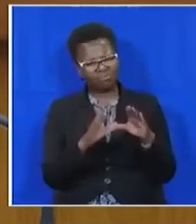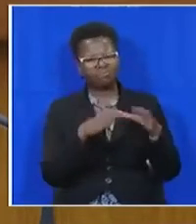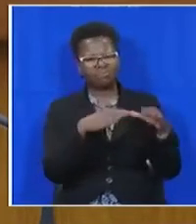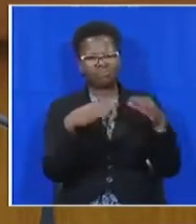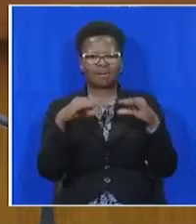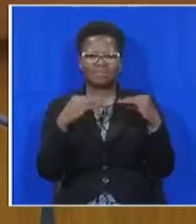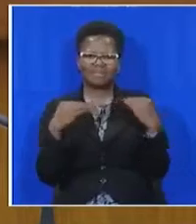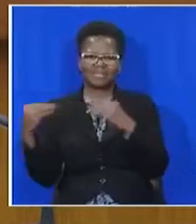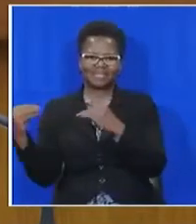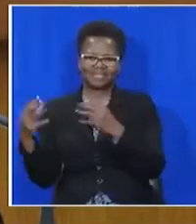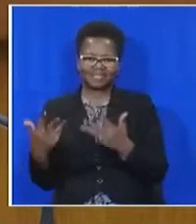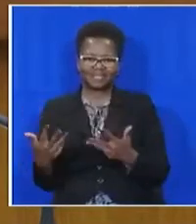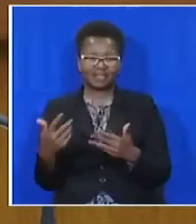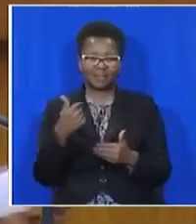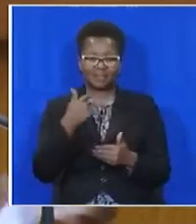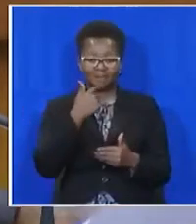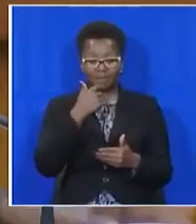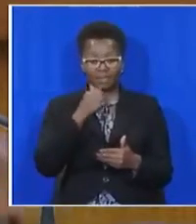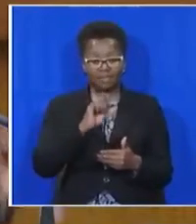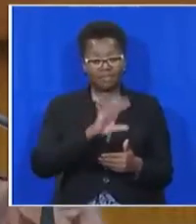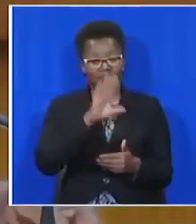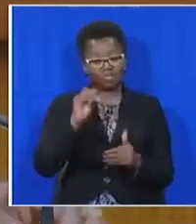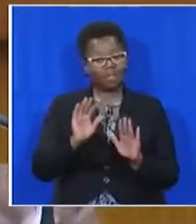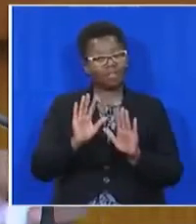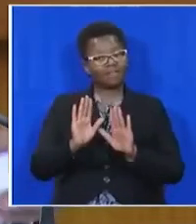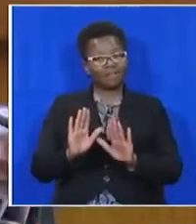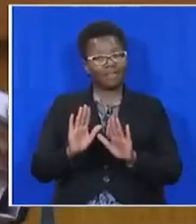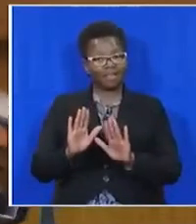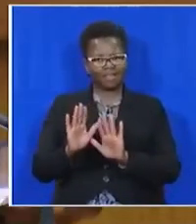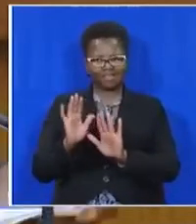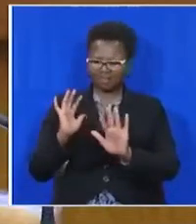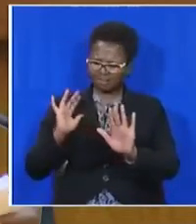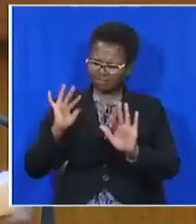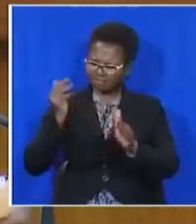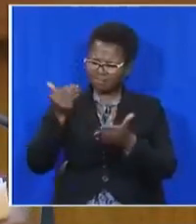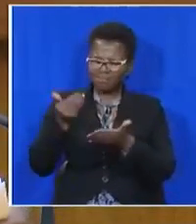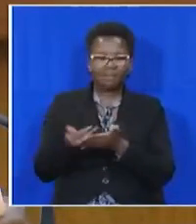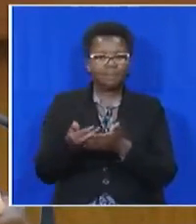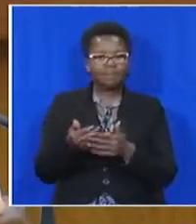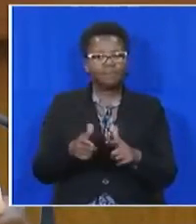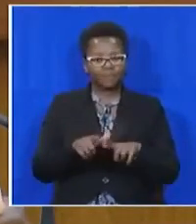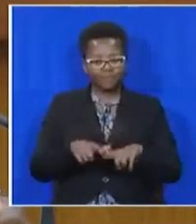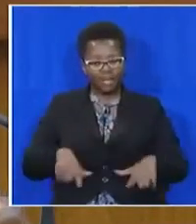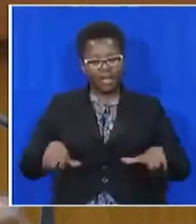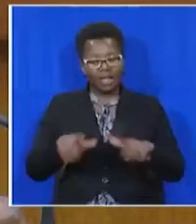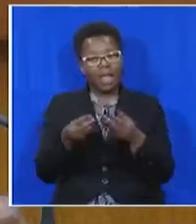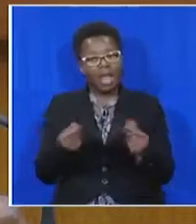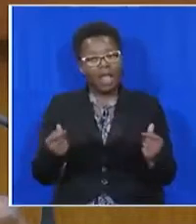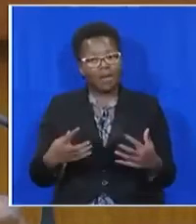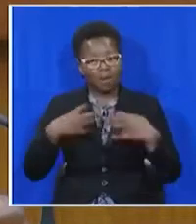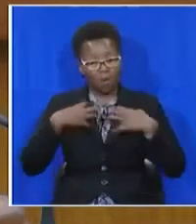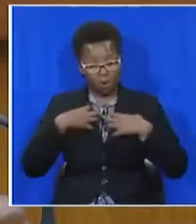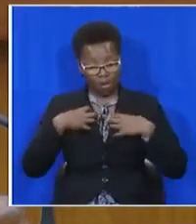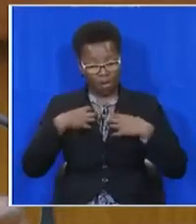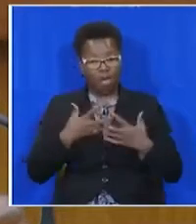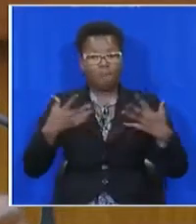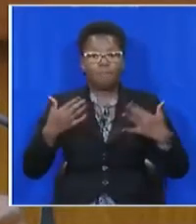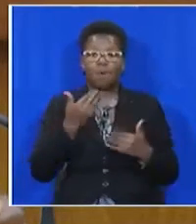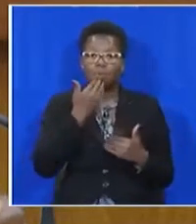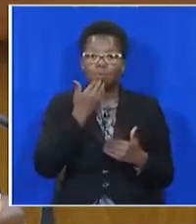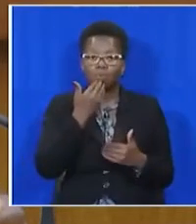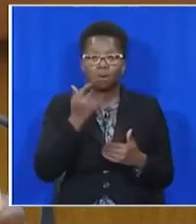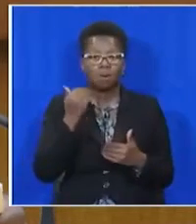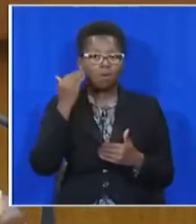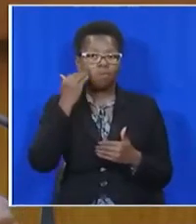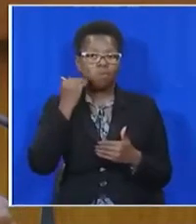South Africa's unique history, the land ownership patterns, therefore, hitherto reflect a skewed bias towards the white male